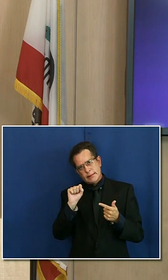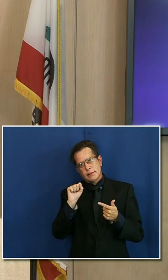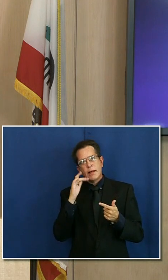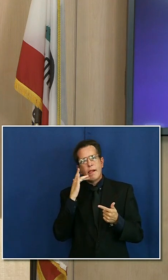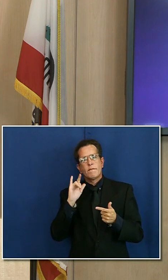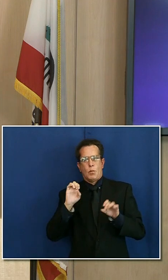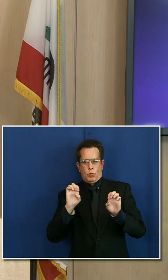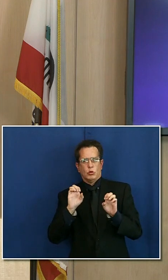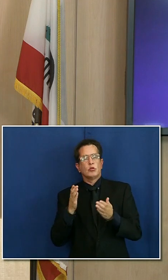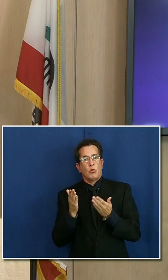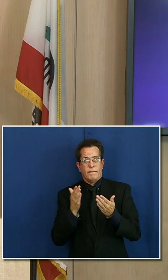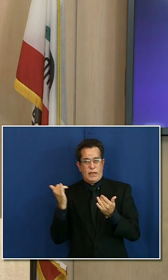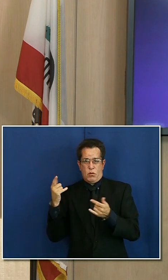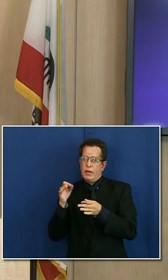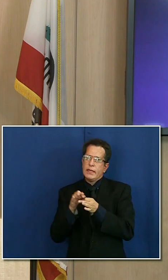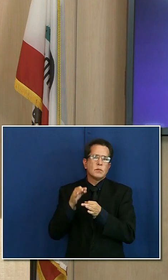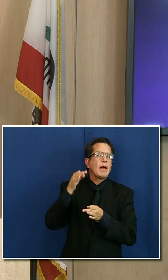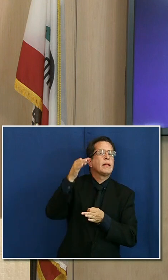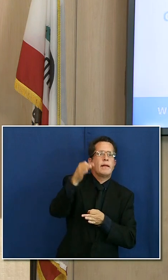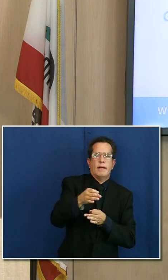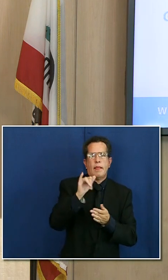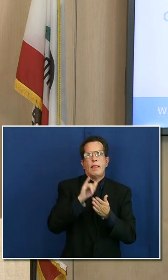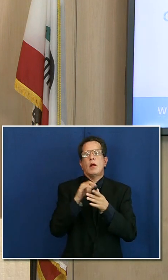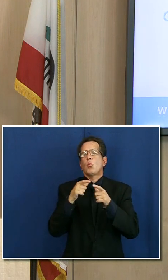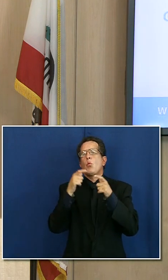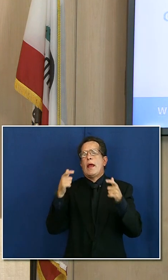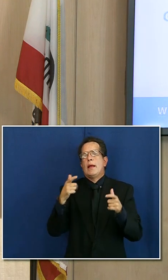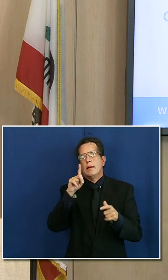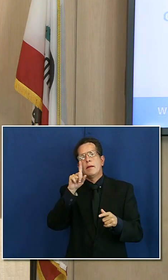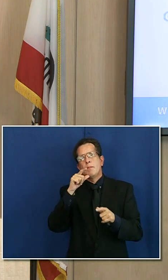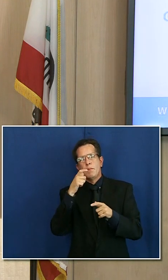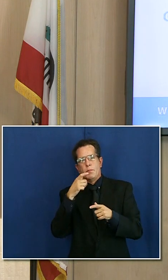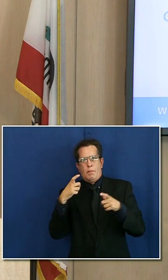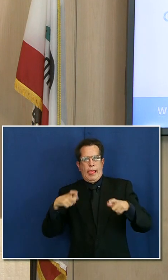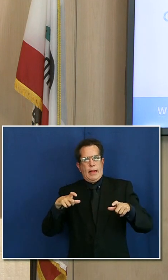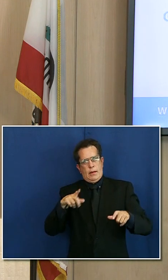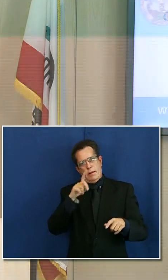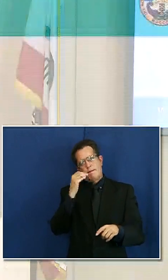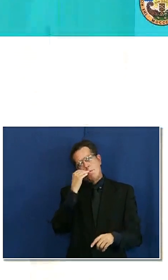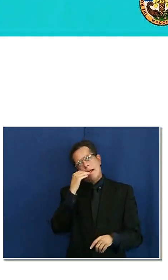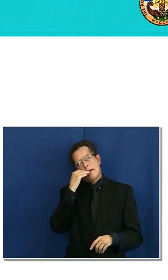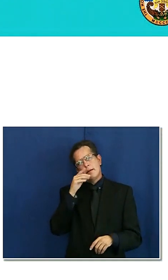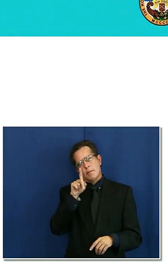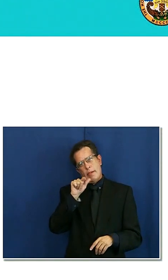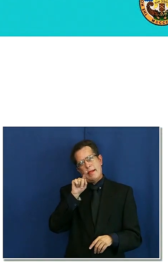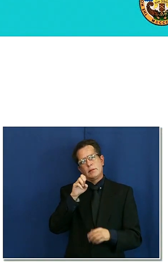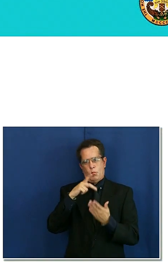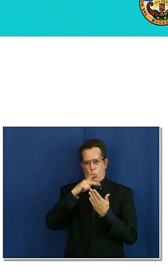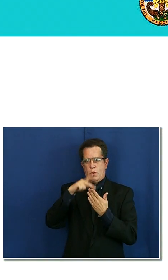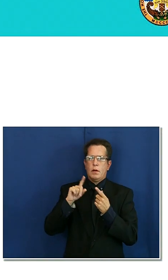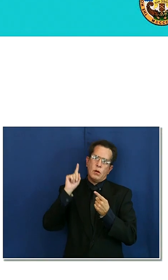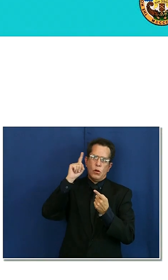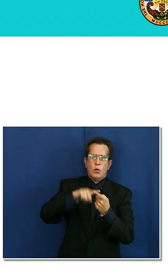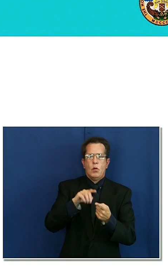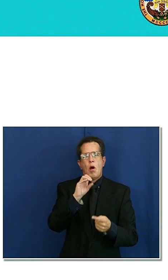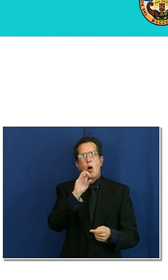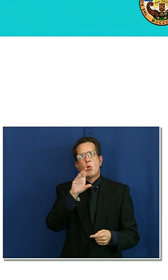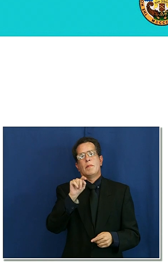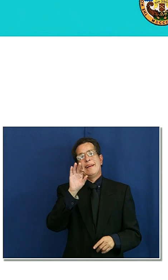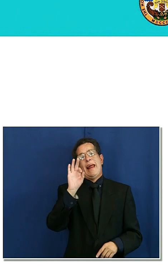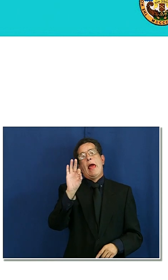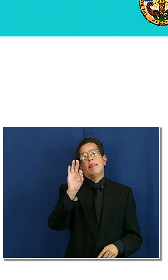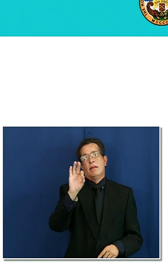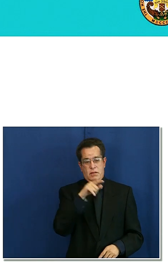Emergency Services, have extended the popular Great Plates Delivered program through October 9th. This program